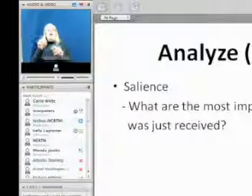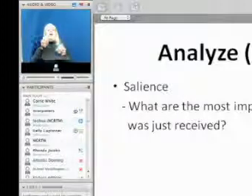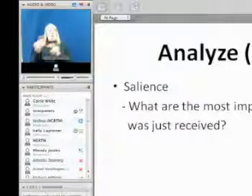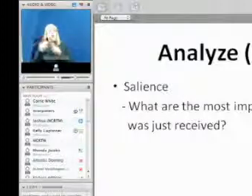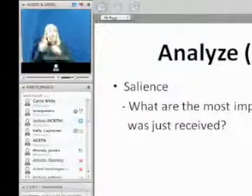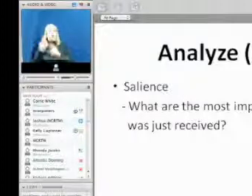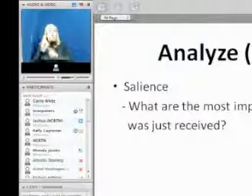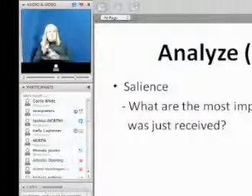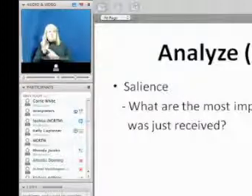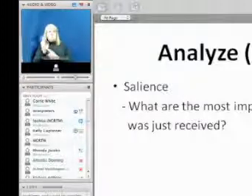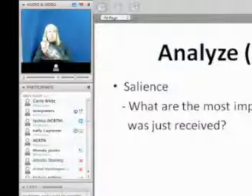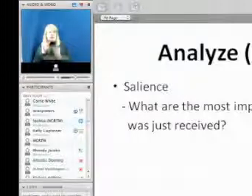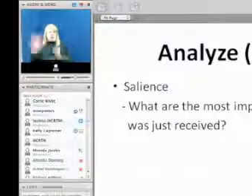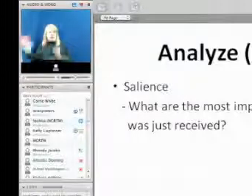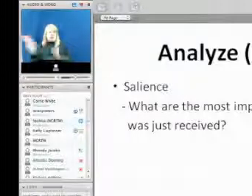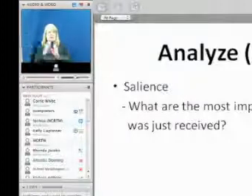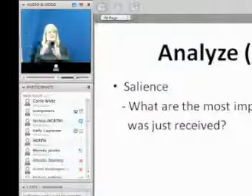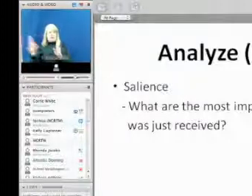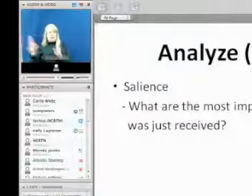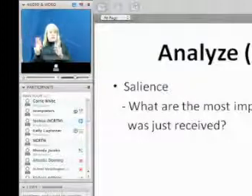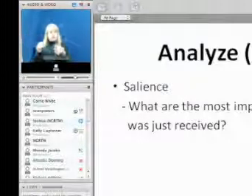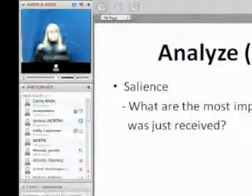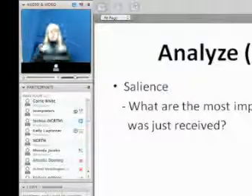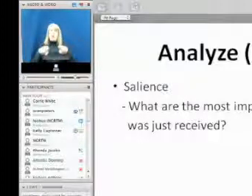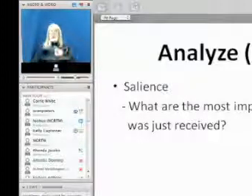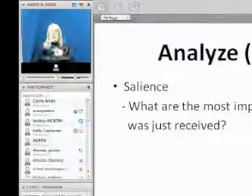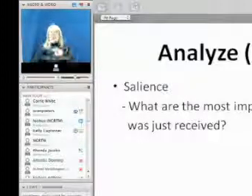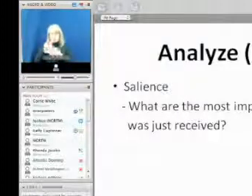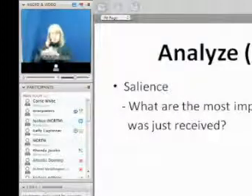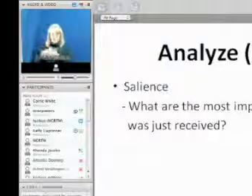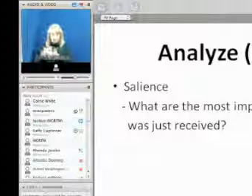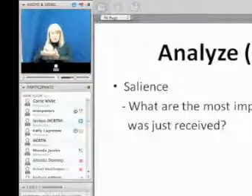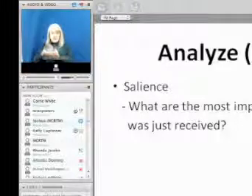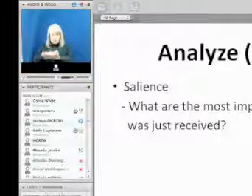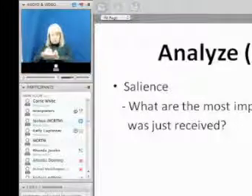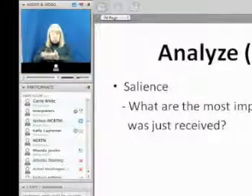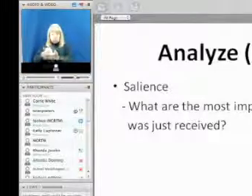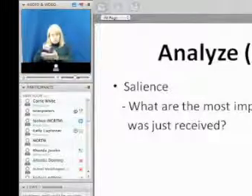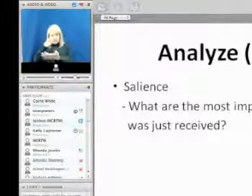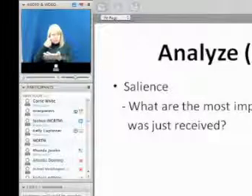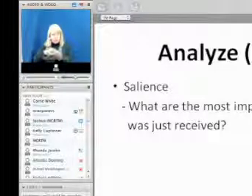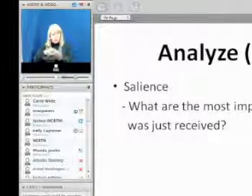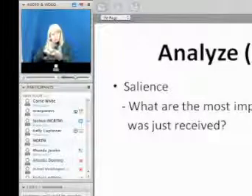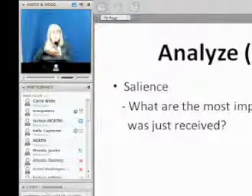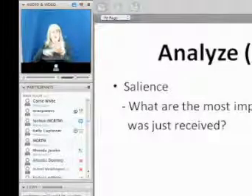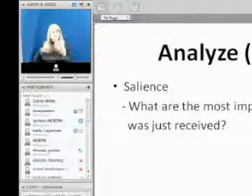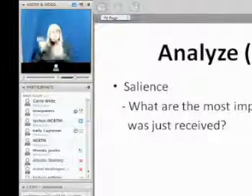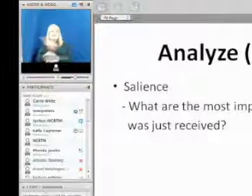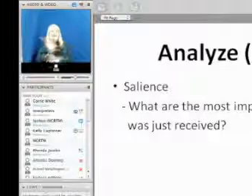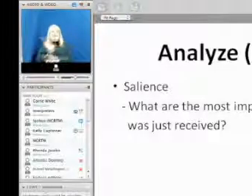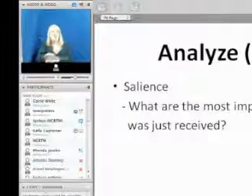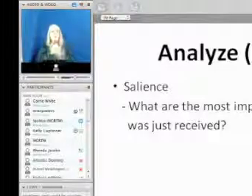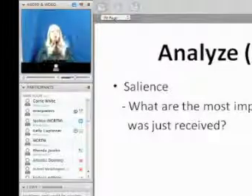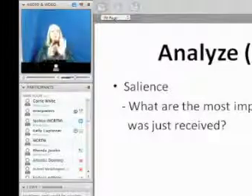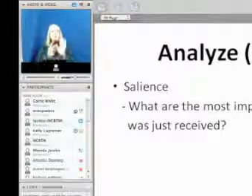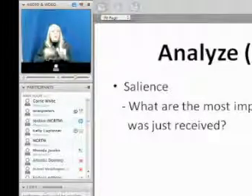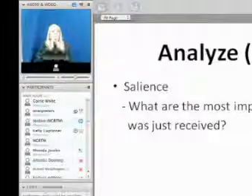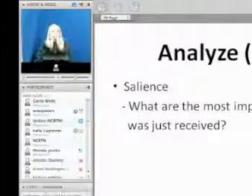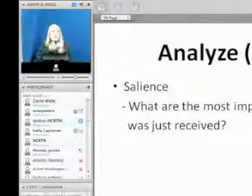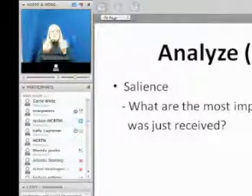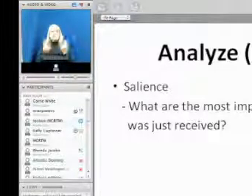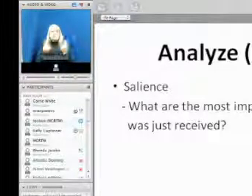And while you're watching, jot down what you notice that you see the interpreter team doing in order to make this make